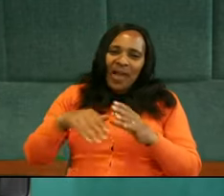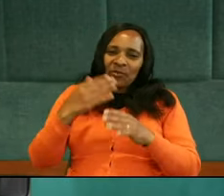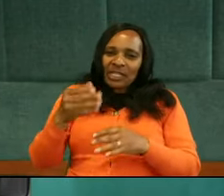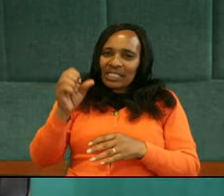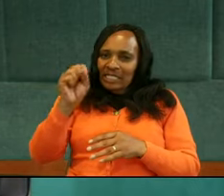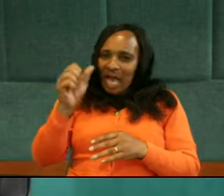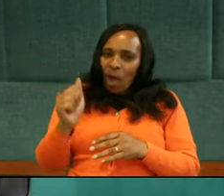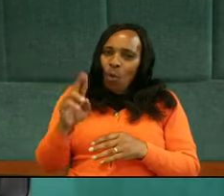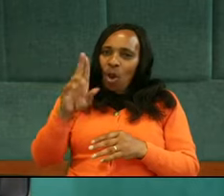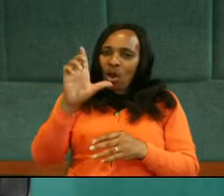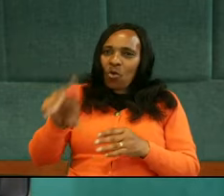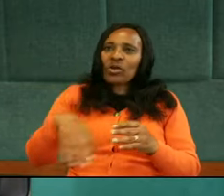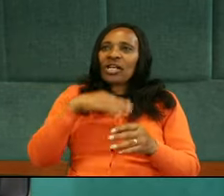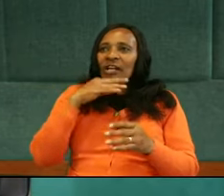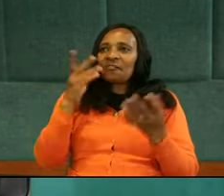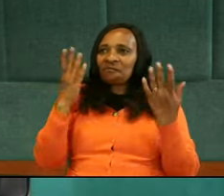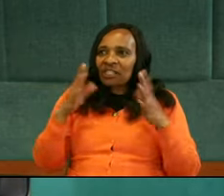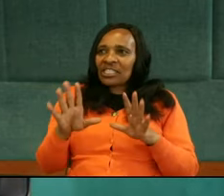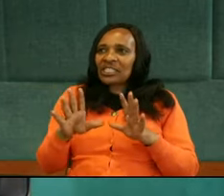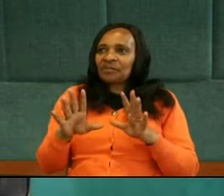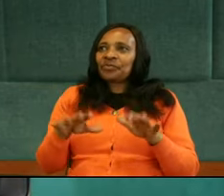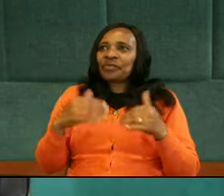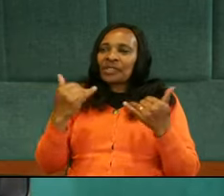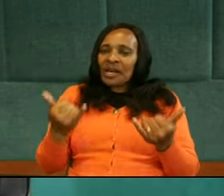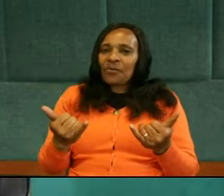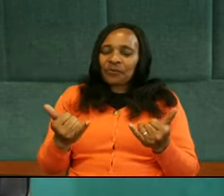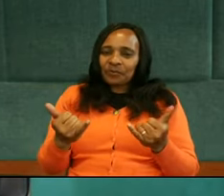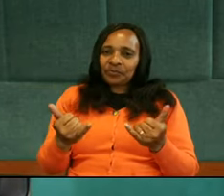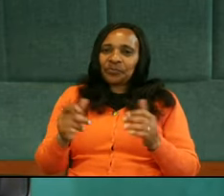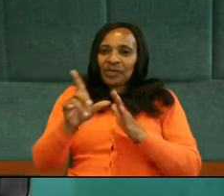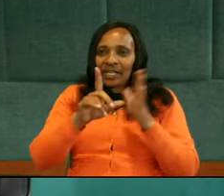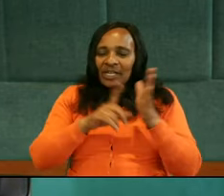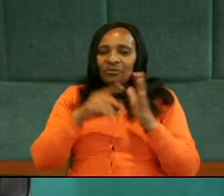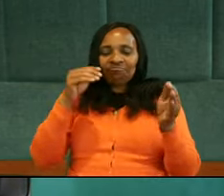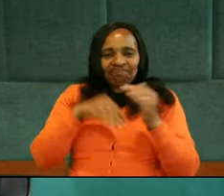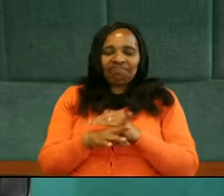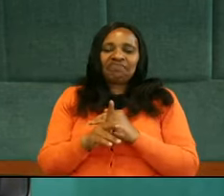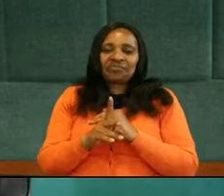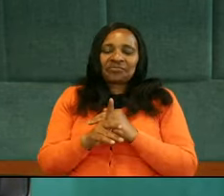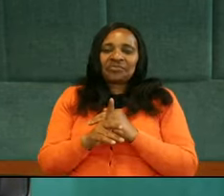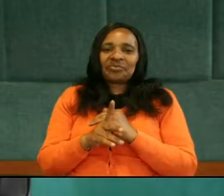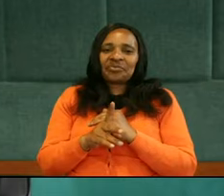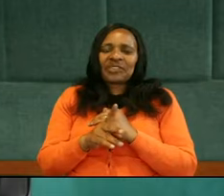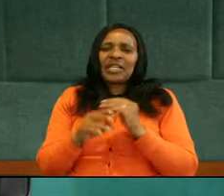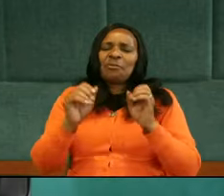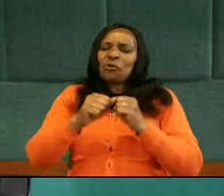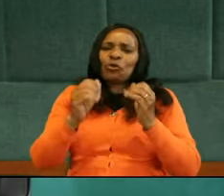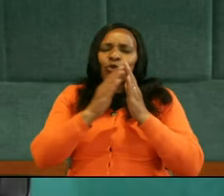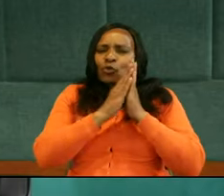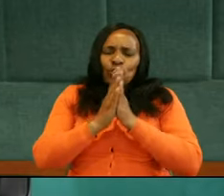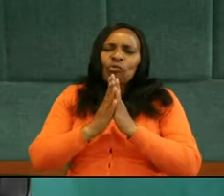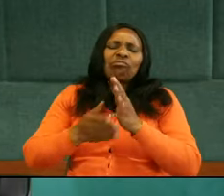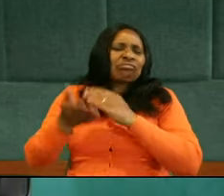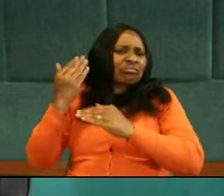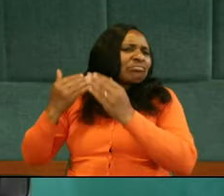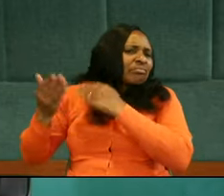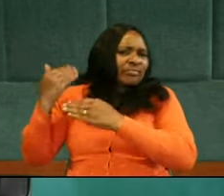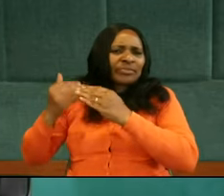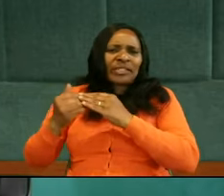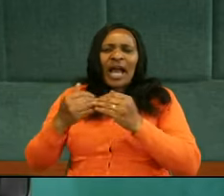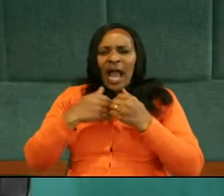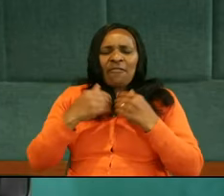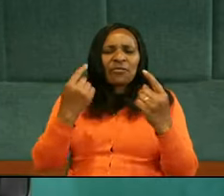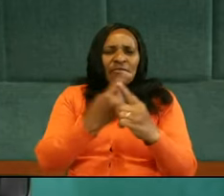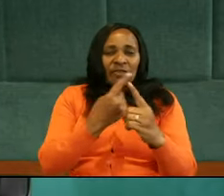died. Now, to just segue into the lesson, throughout history, we've had so many